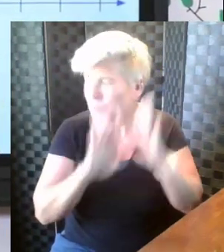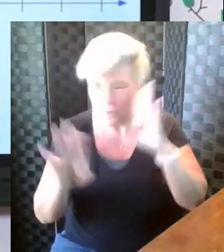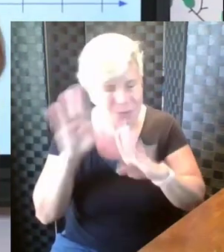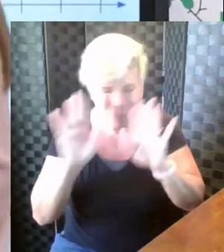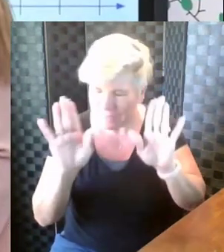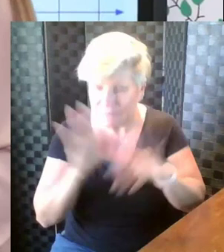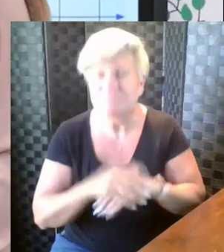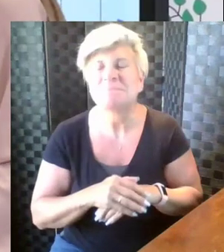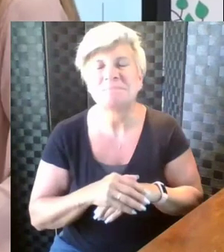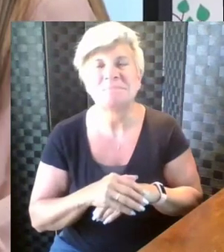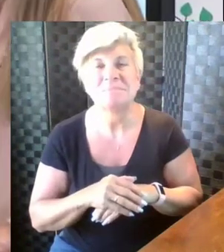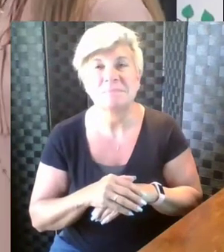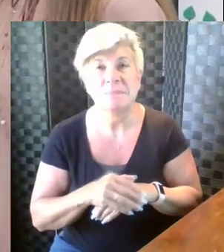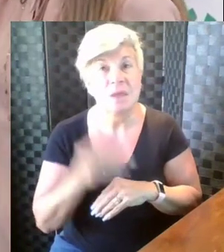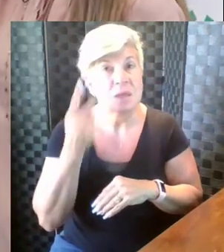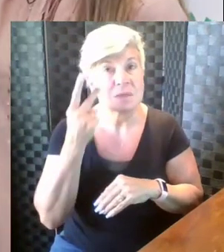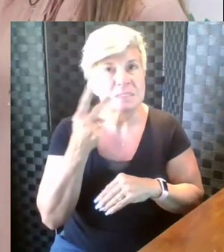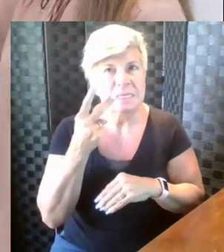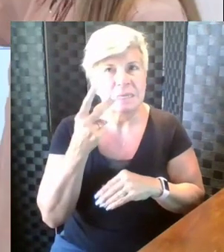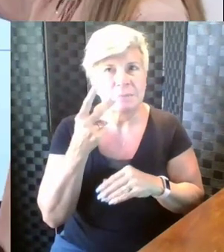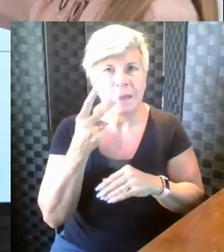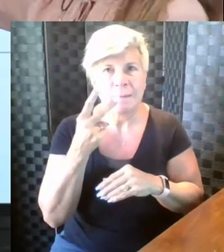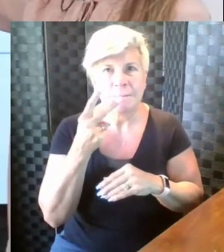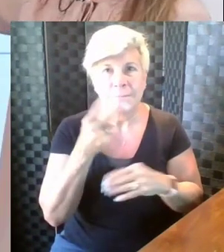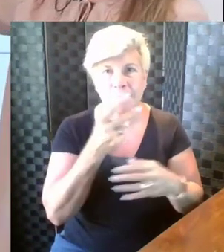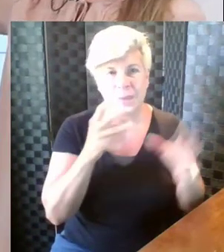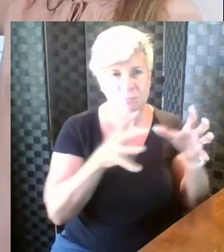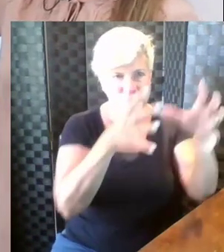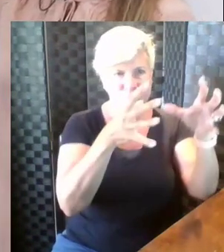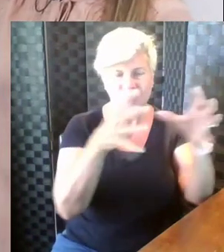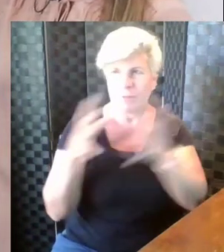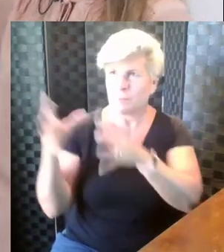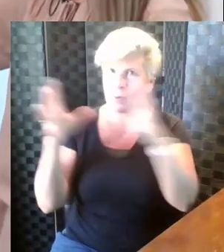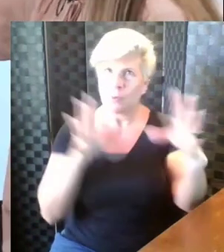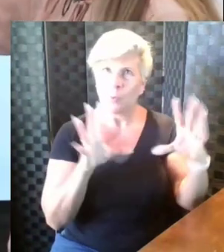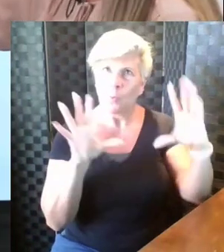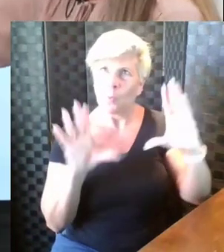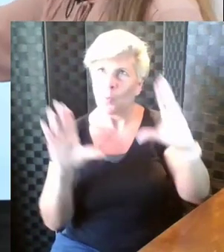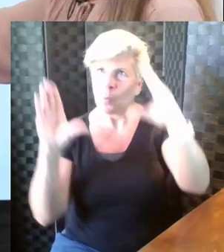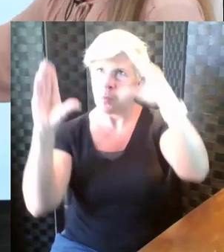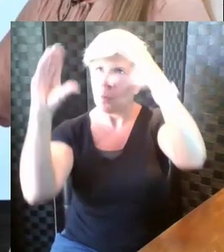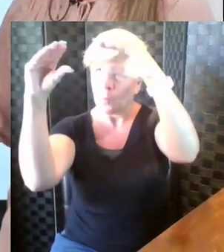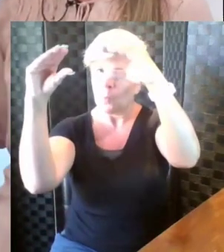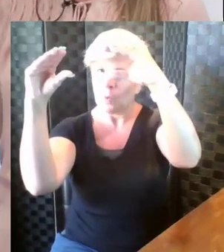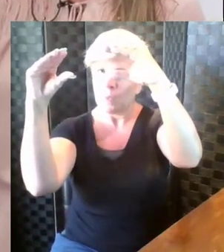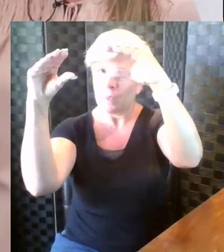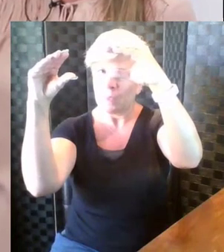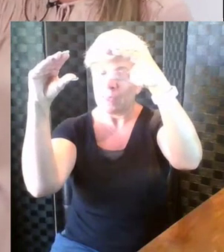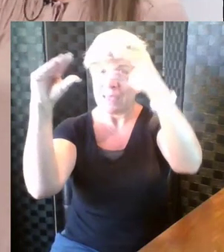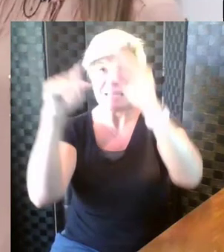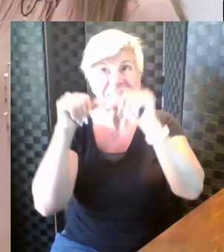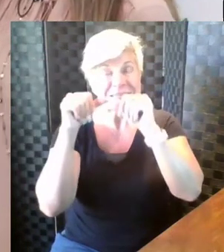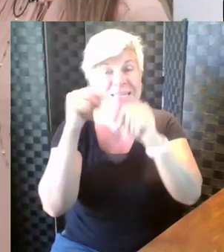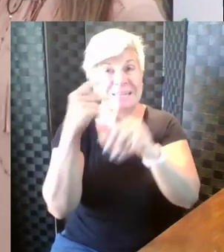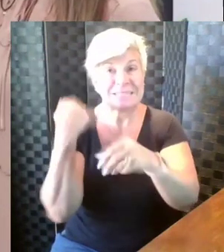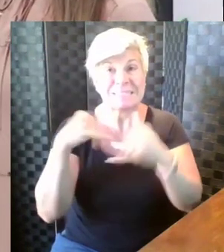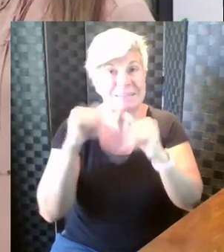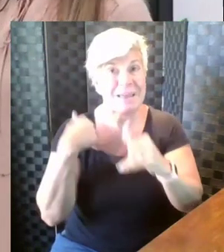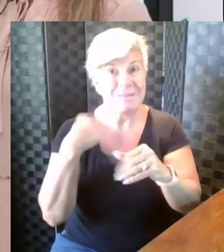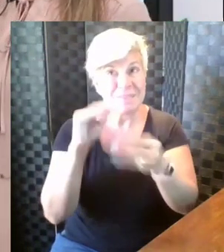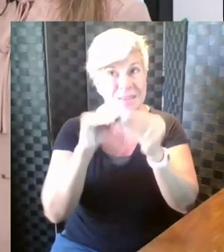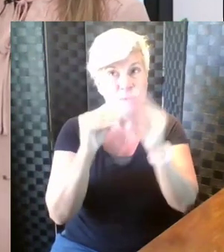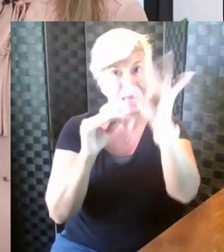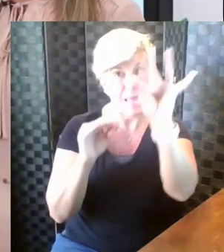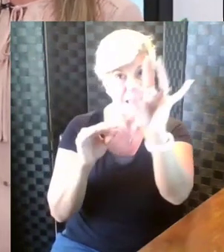sweat. Now, you can see that I shrunk my groups of bears to make it easier for us to see, and I kept the numbers you helped me find. We had